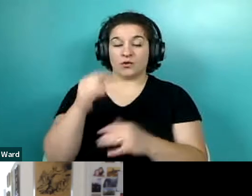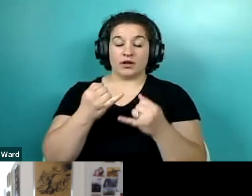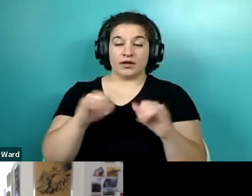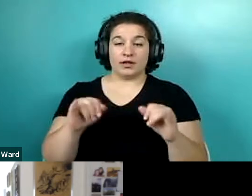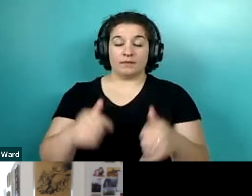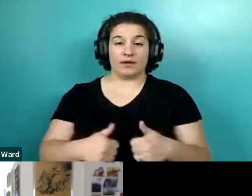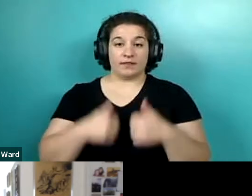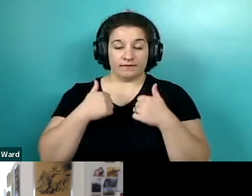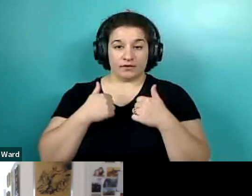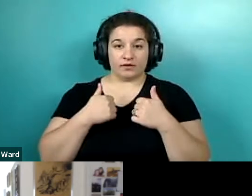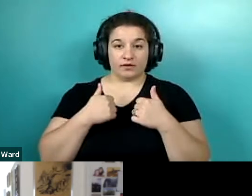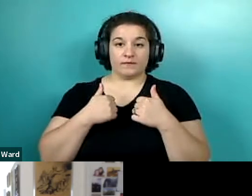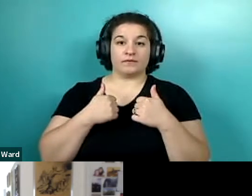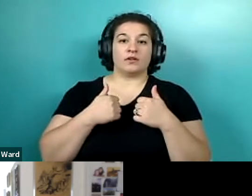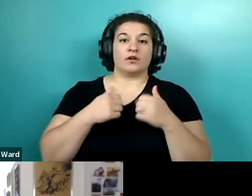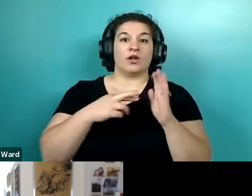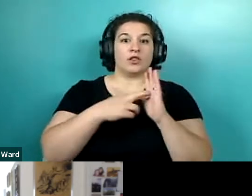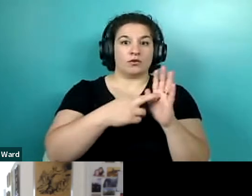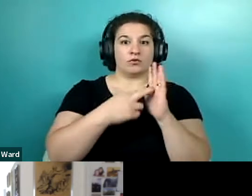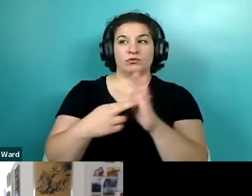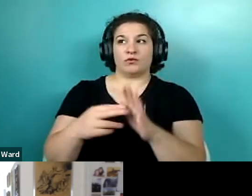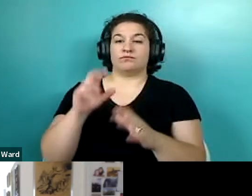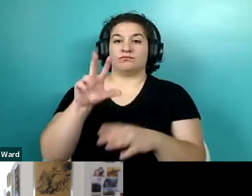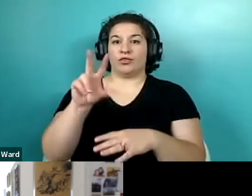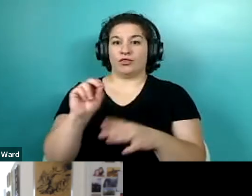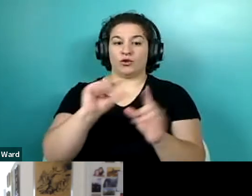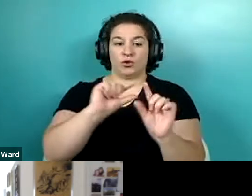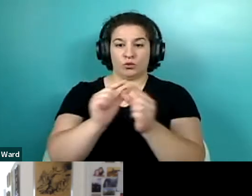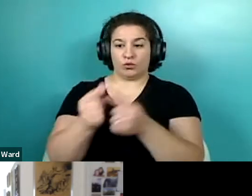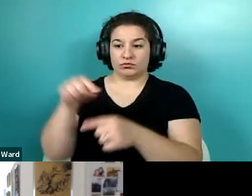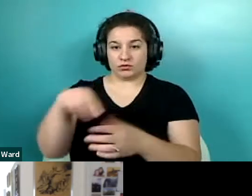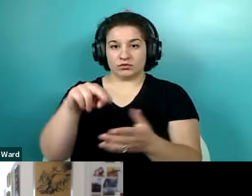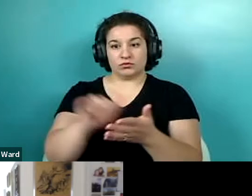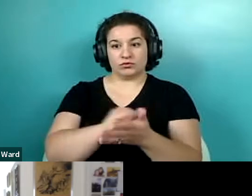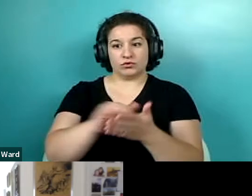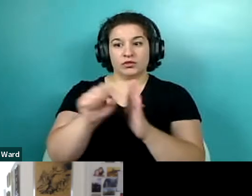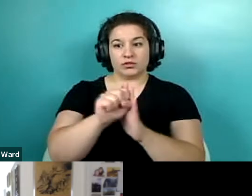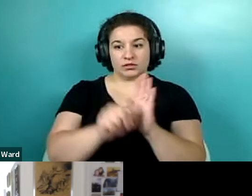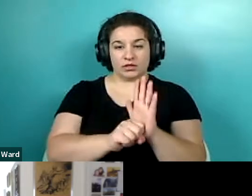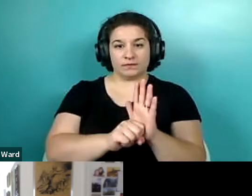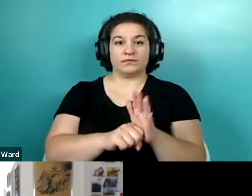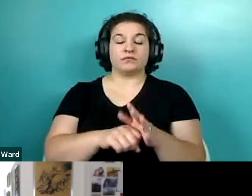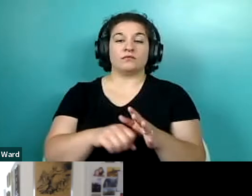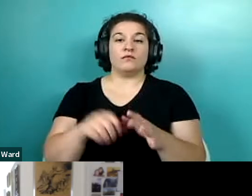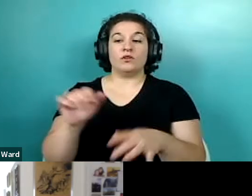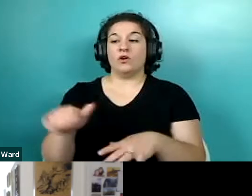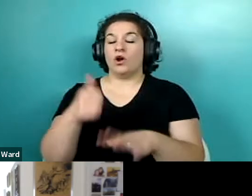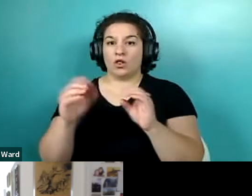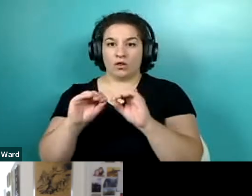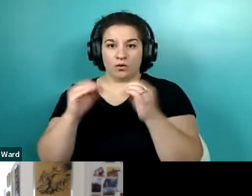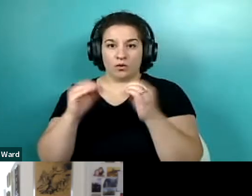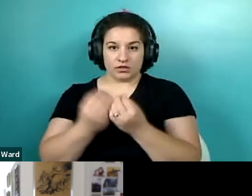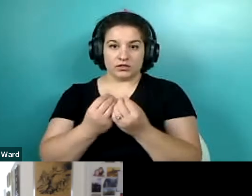across the state of New York. I don't know how many they have now, but more than 30. And these other organizations, gets them